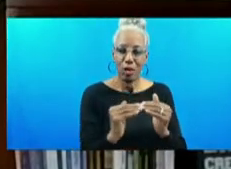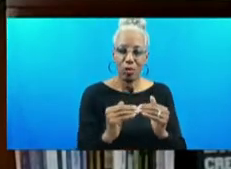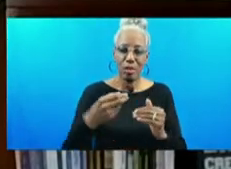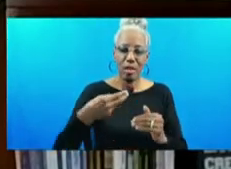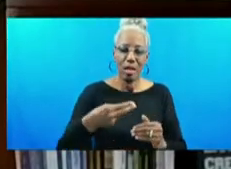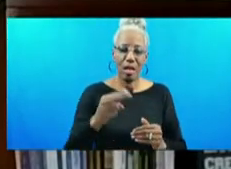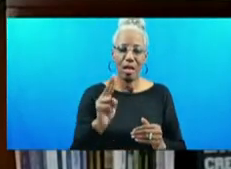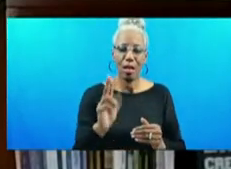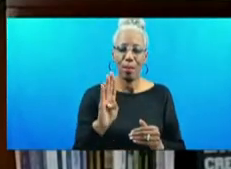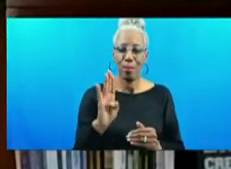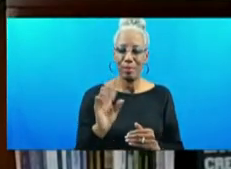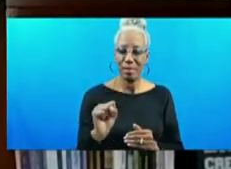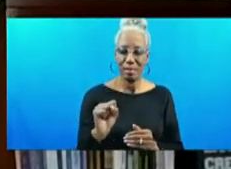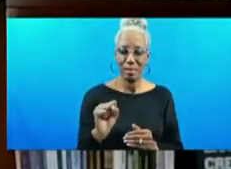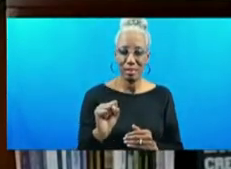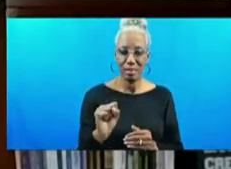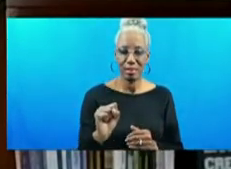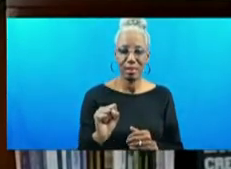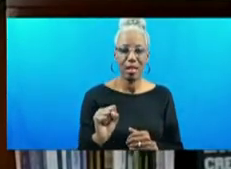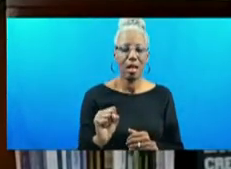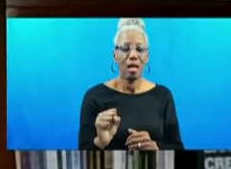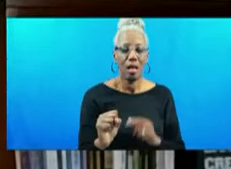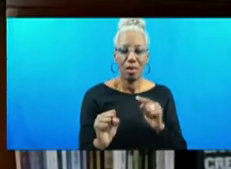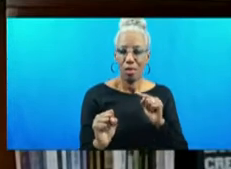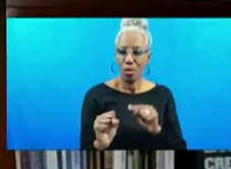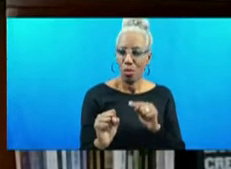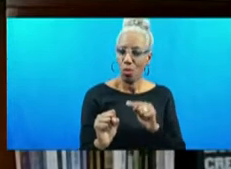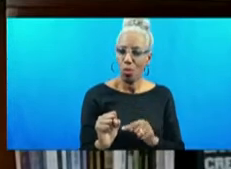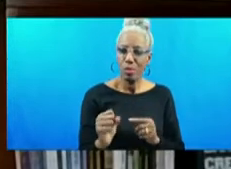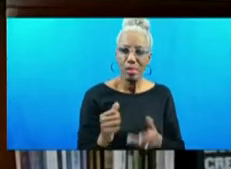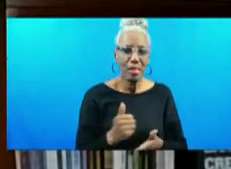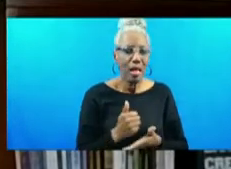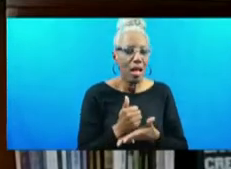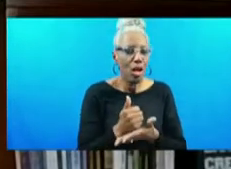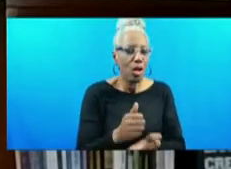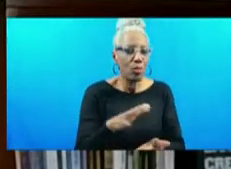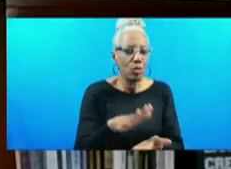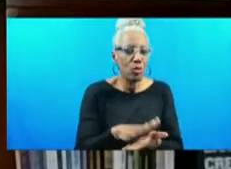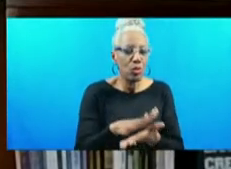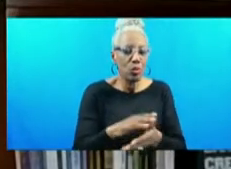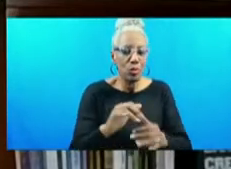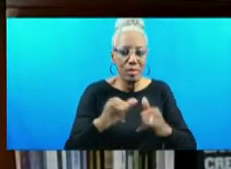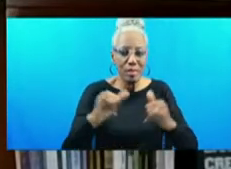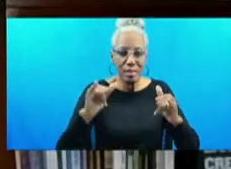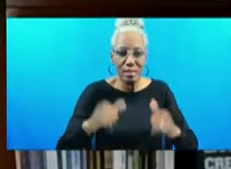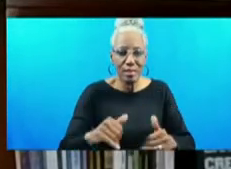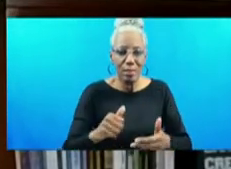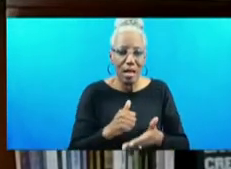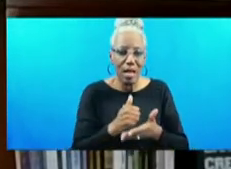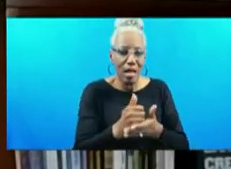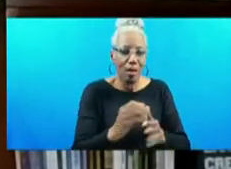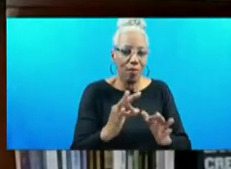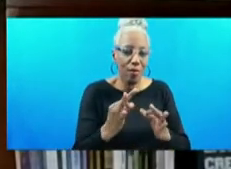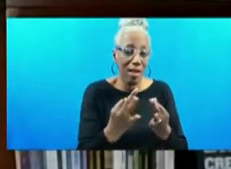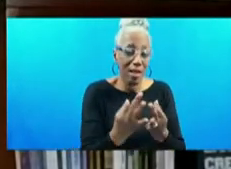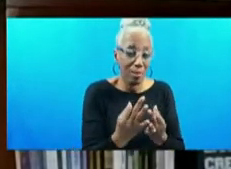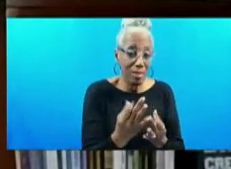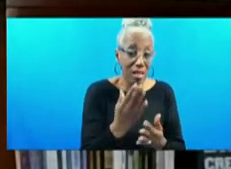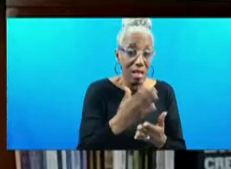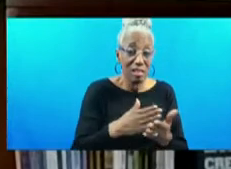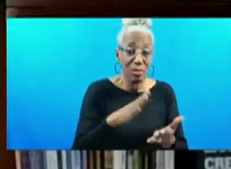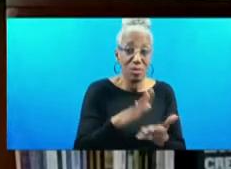helped the school system and families, because when those schools have to transition to virtual and parents then have to go to